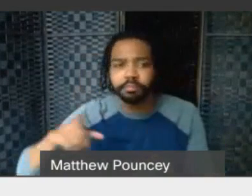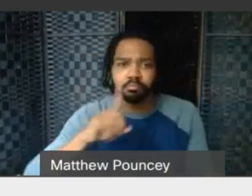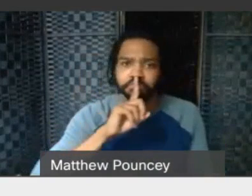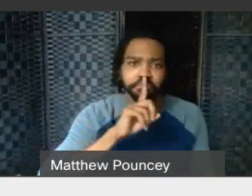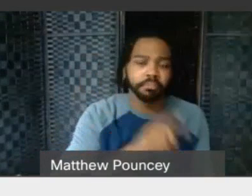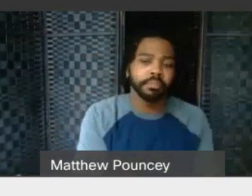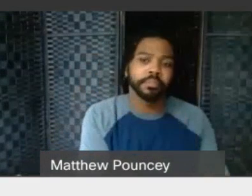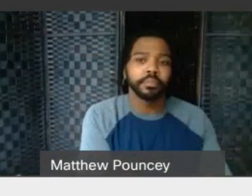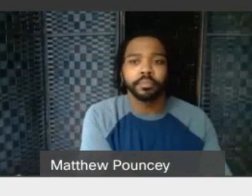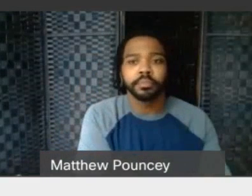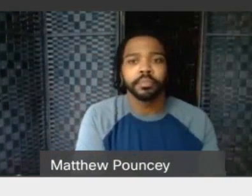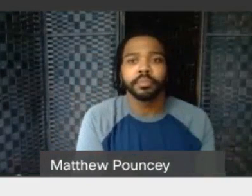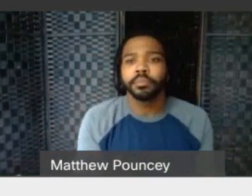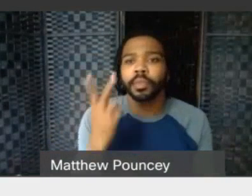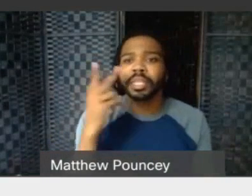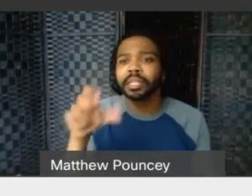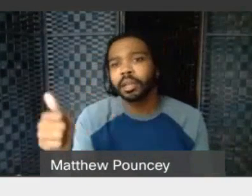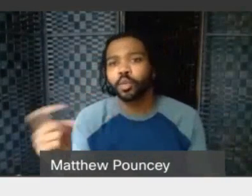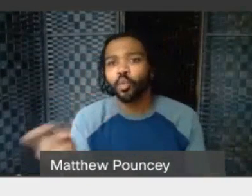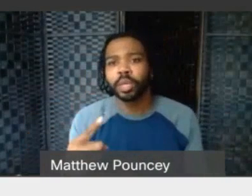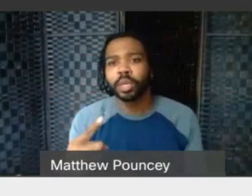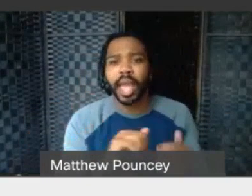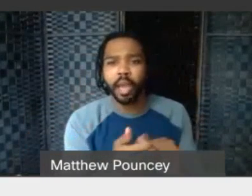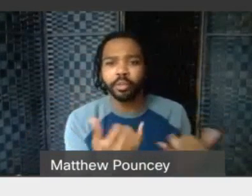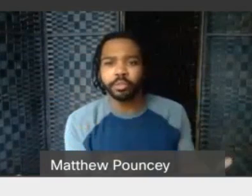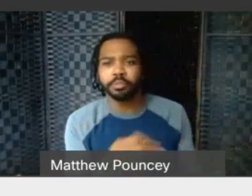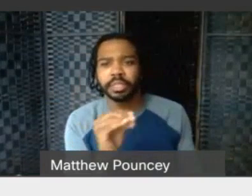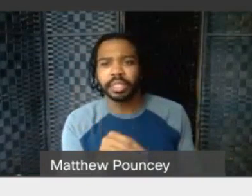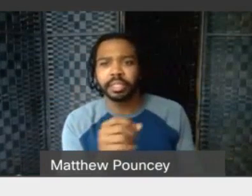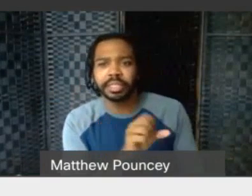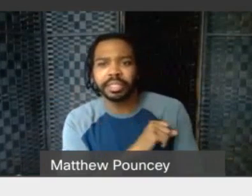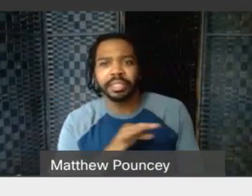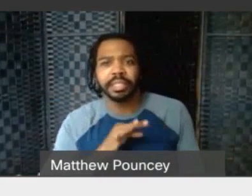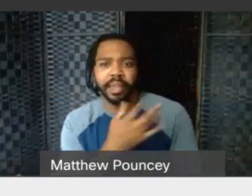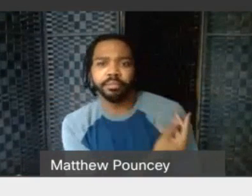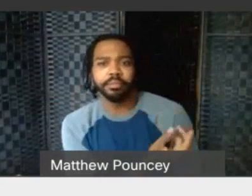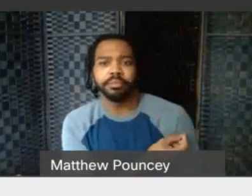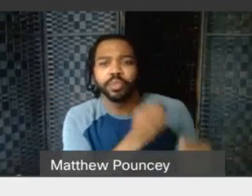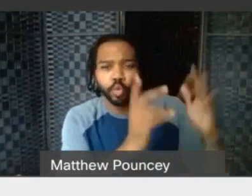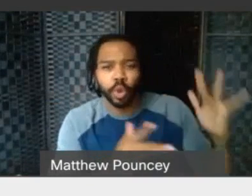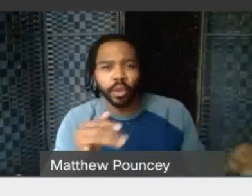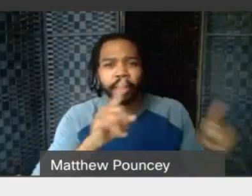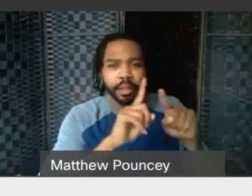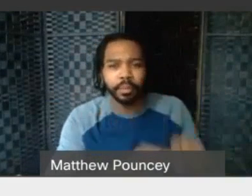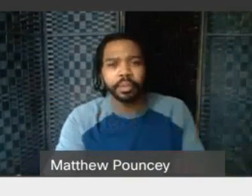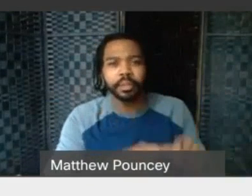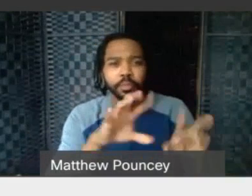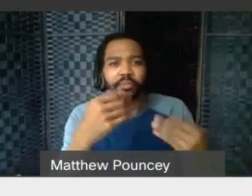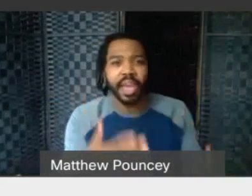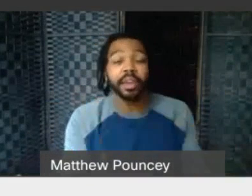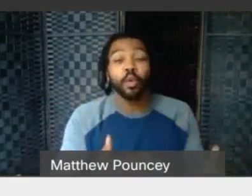So there's a question, how does the current percentage for staff vaccinations rate vary by provider?